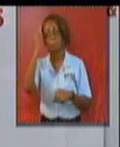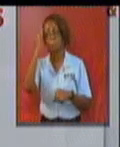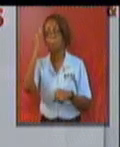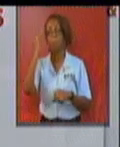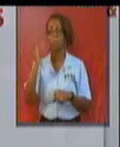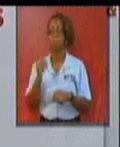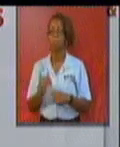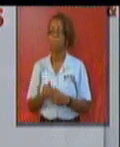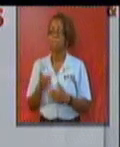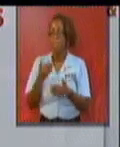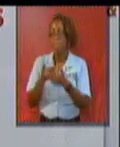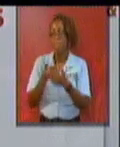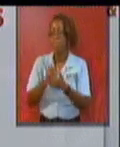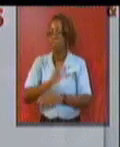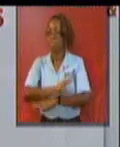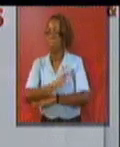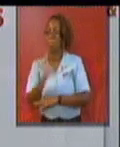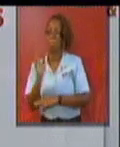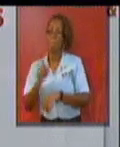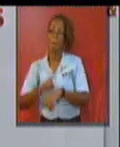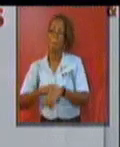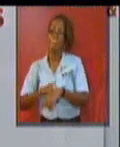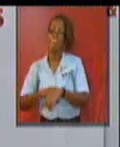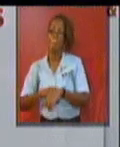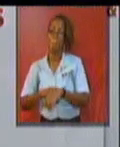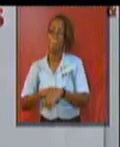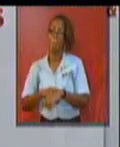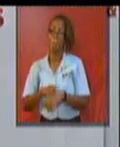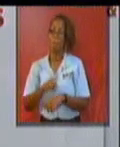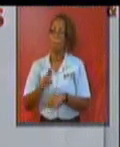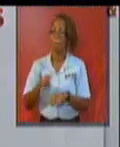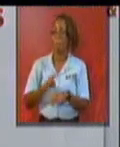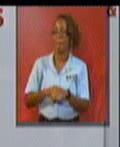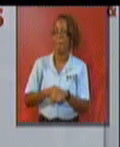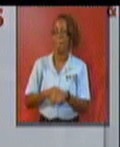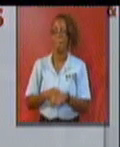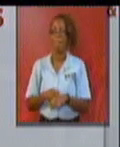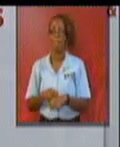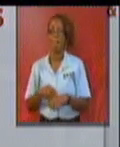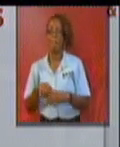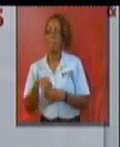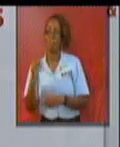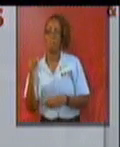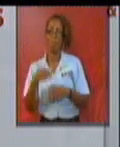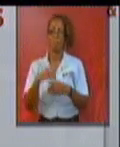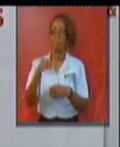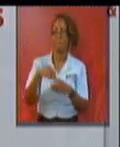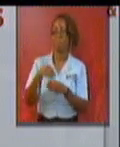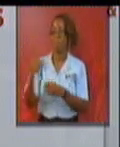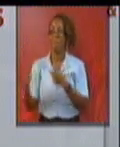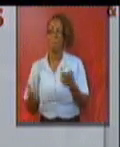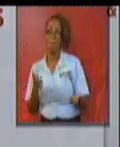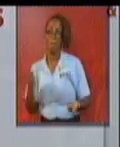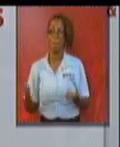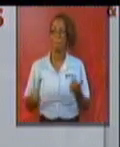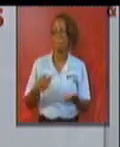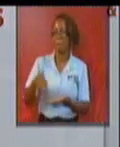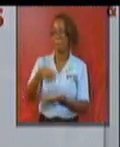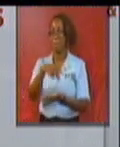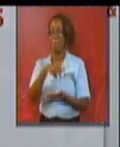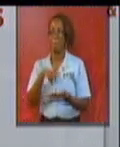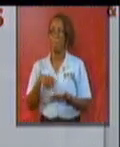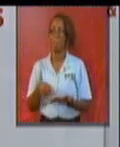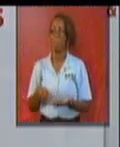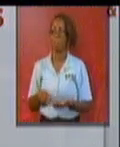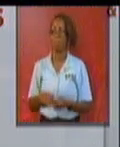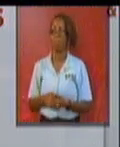to refrain from all customary activities. We can't cheat the virus. There aren't loopholes that we can